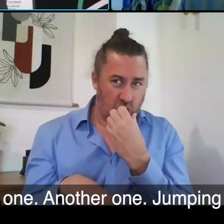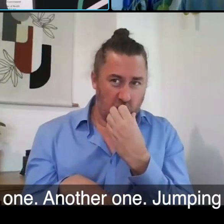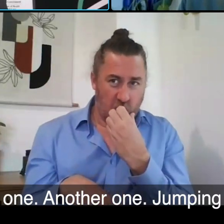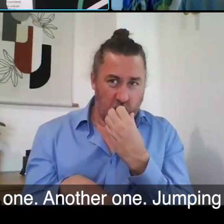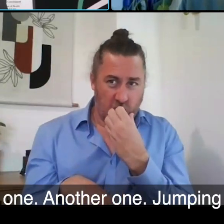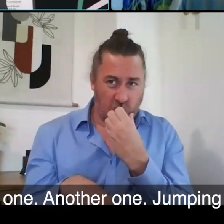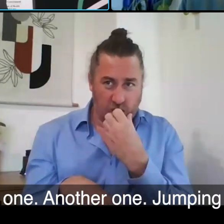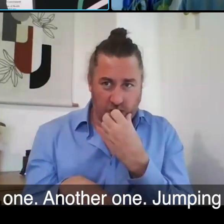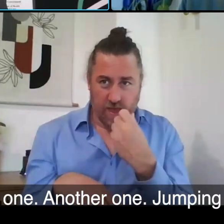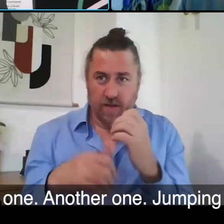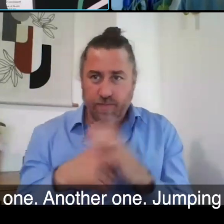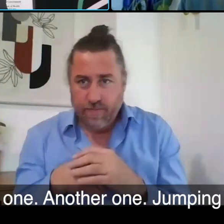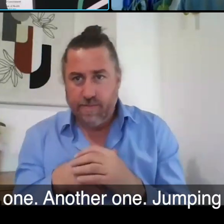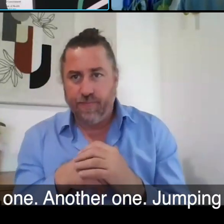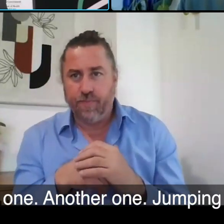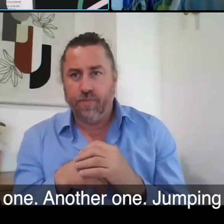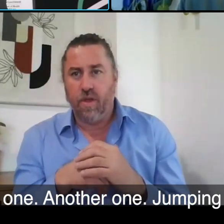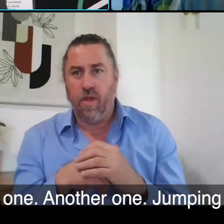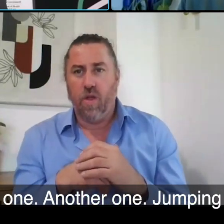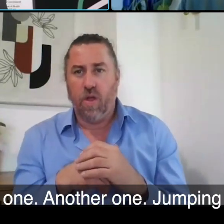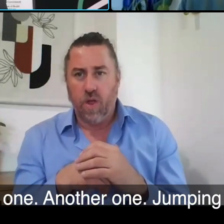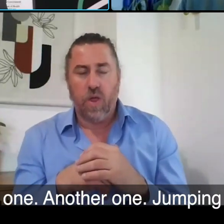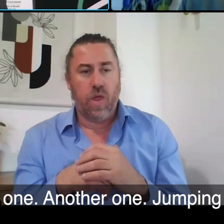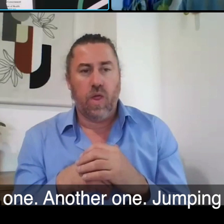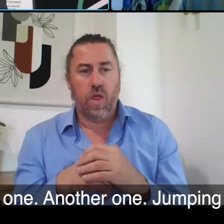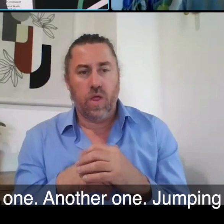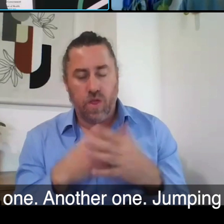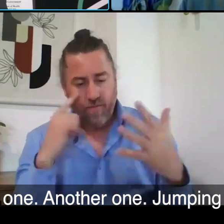So that's that one. Another one's jumping around a bit.